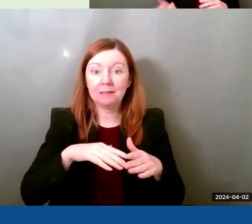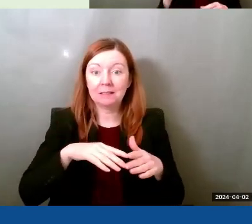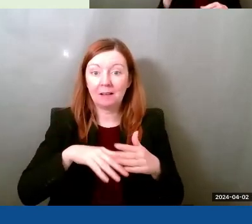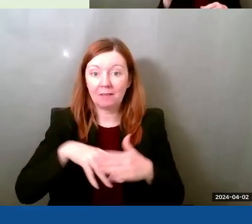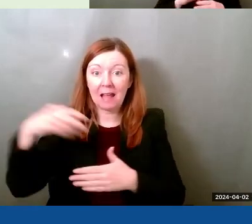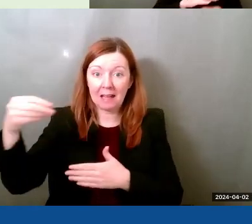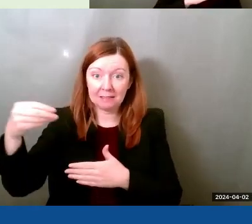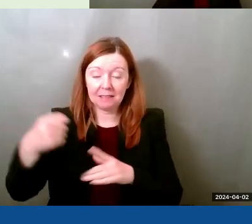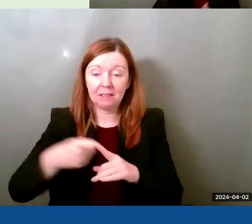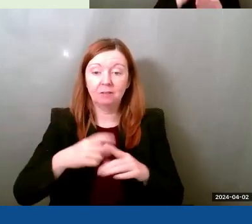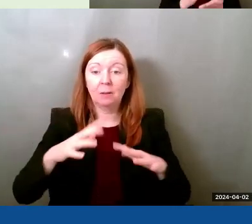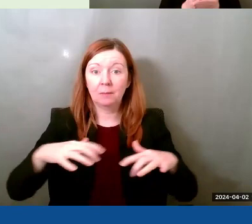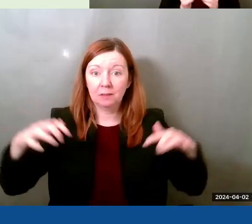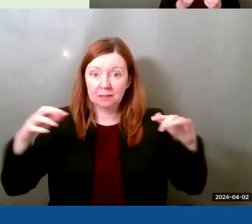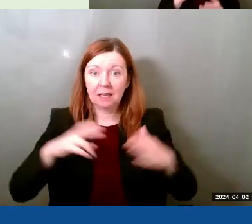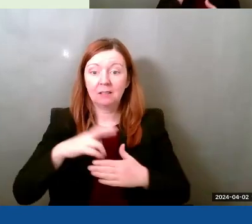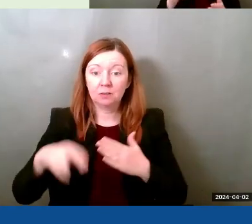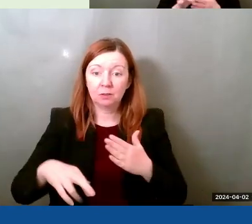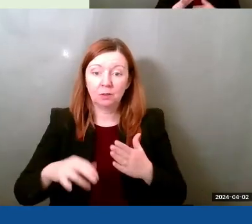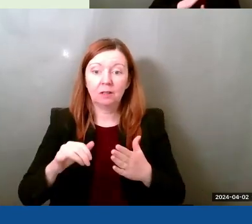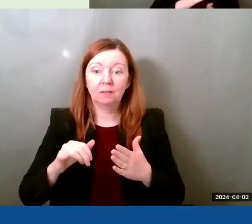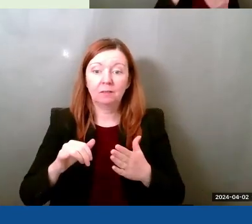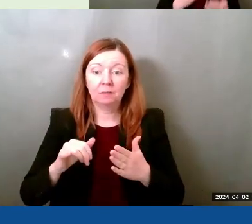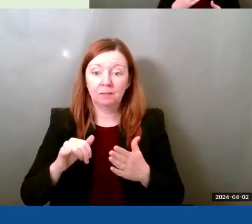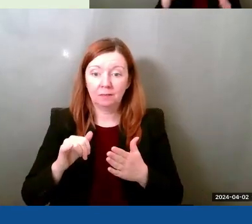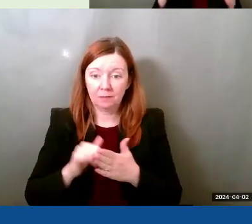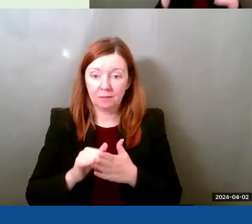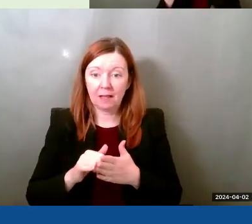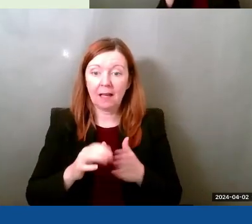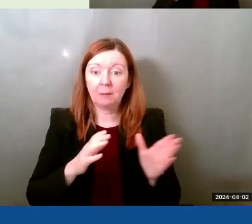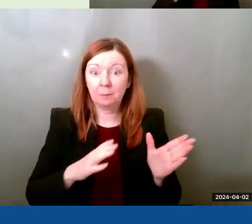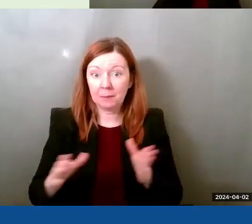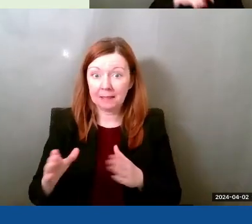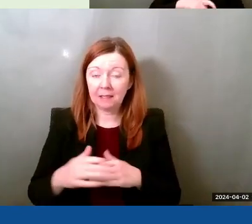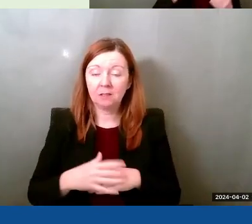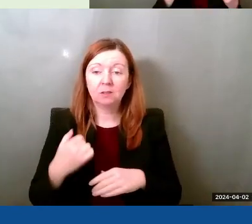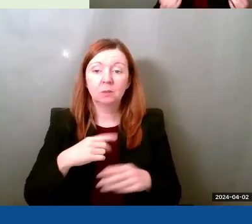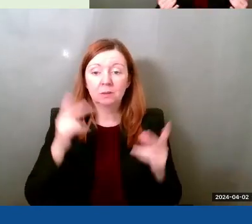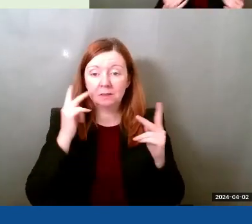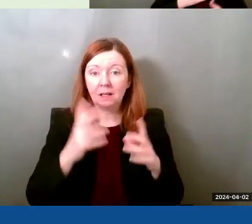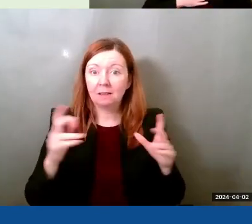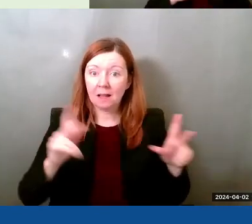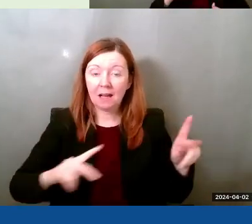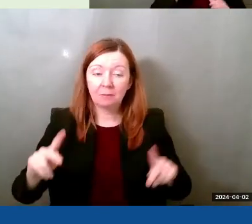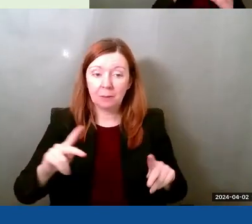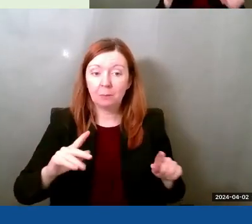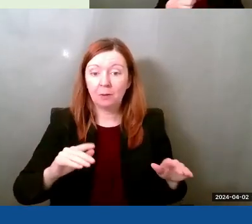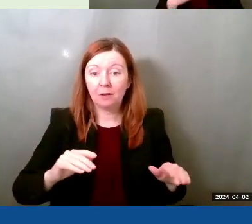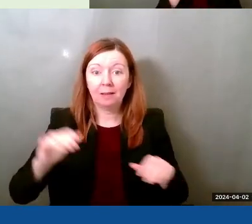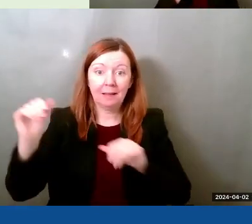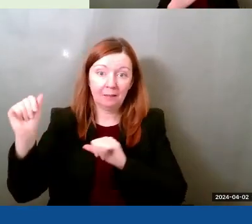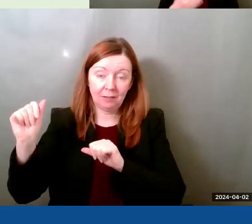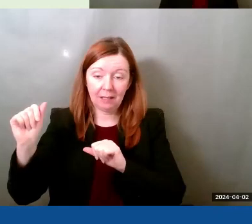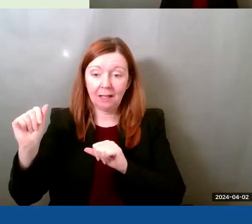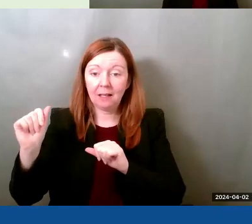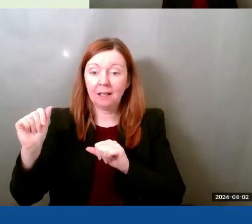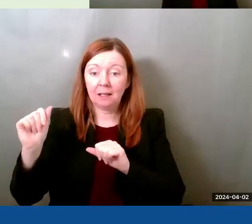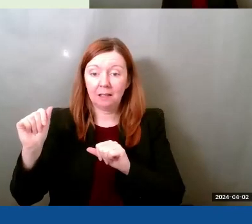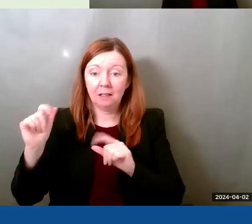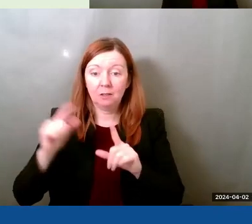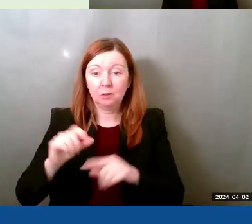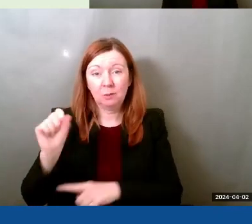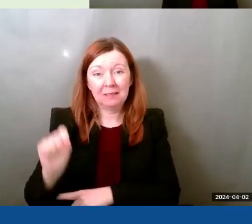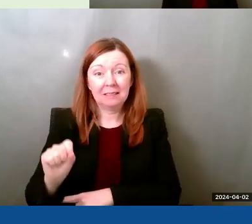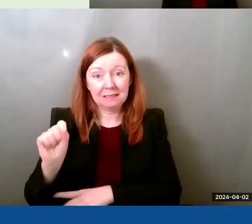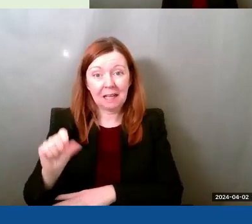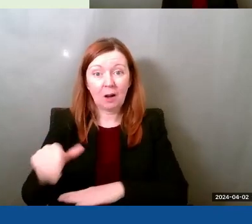the arena as a result of the porous plan. So we'll see a lot of folks moving most likely to the south of